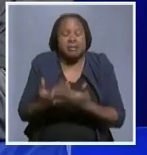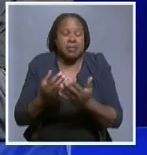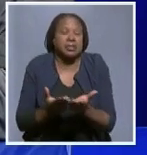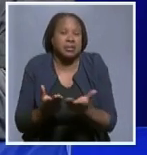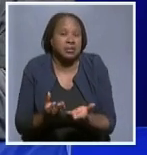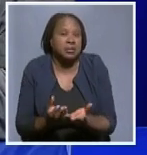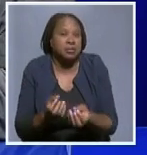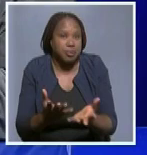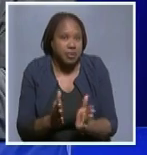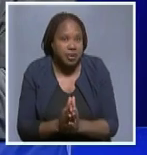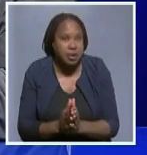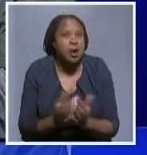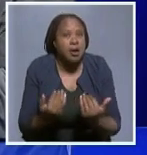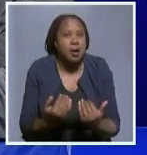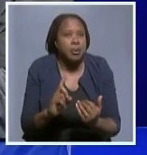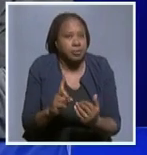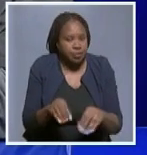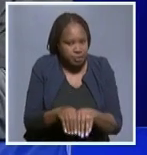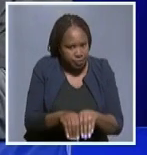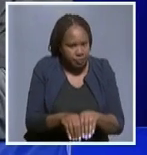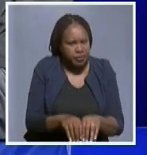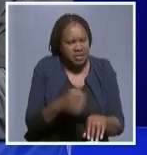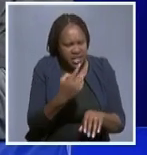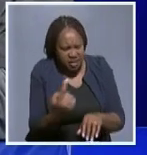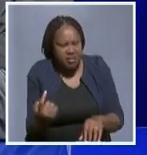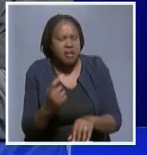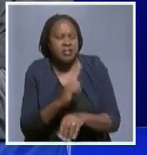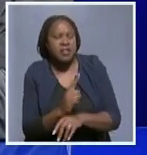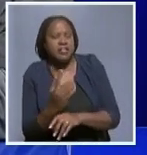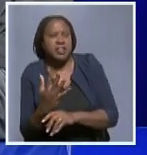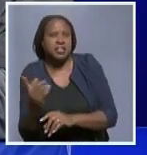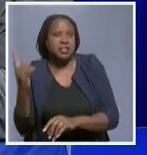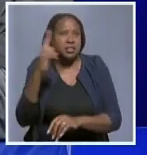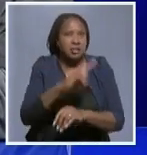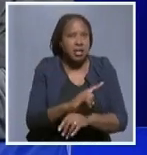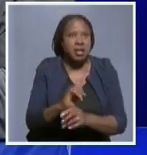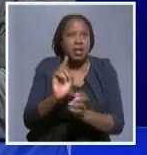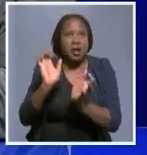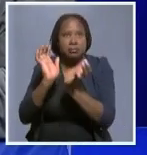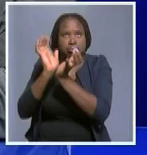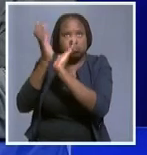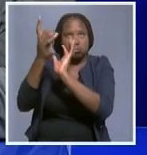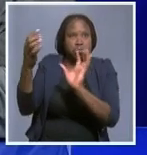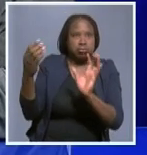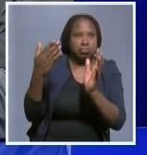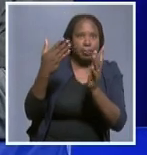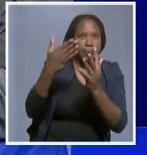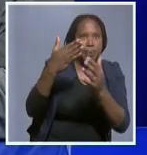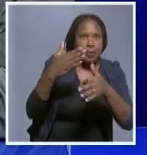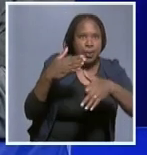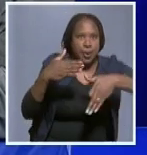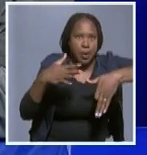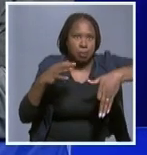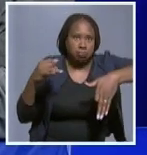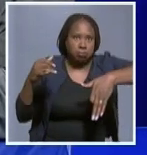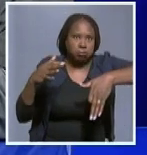what will happen is that every 15 days, the satellite will pass Namibia and will take pictures